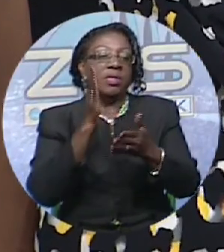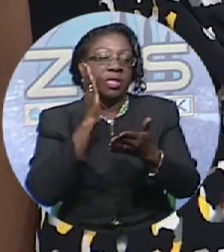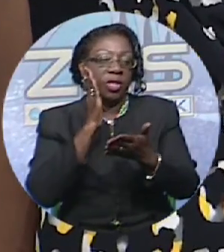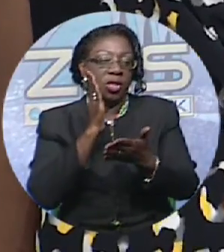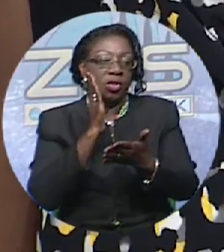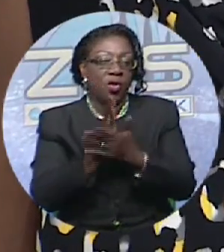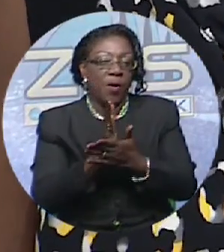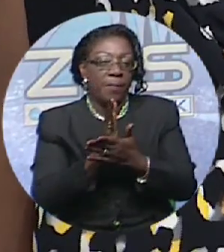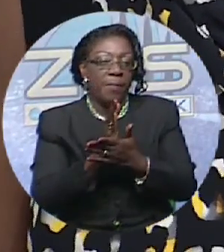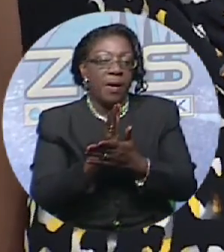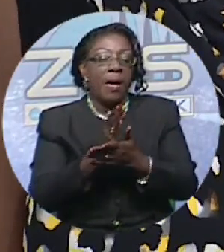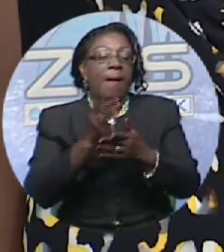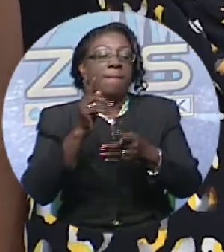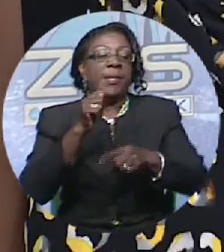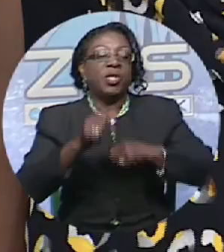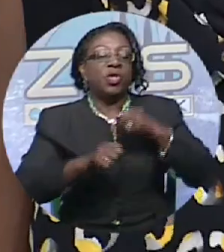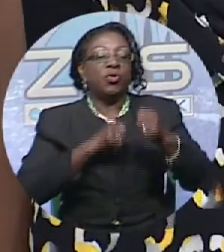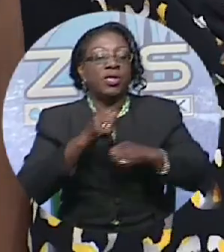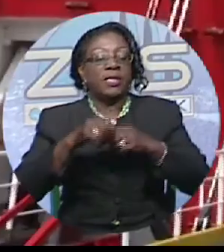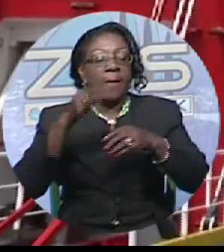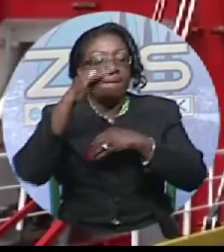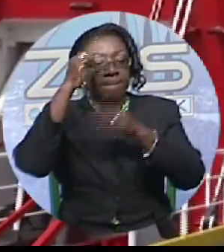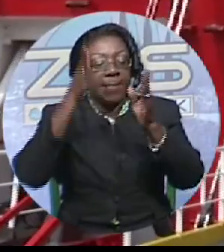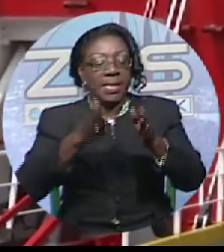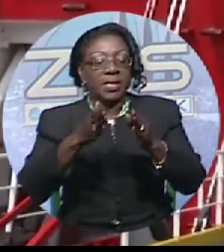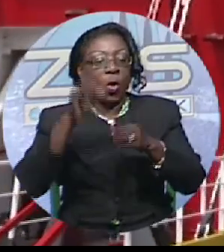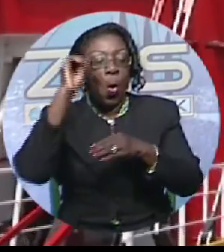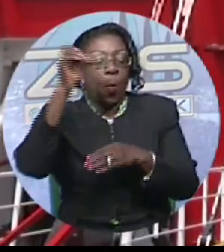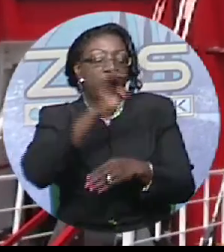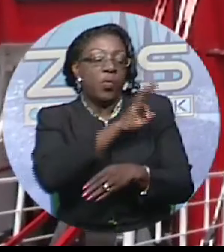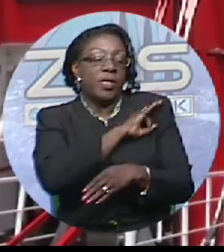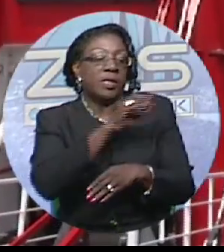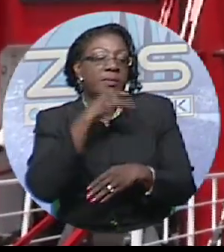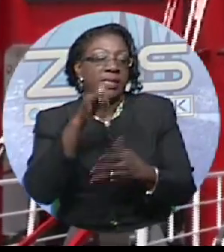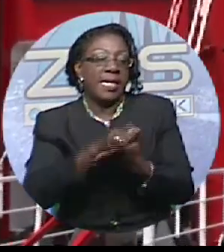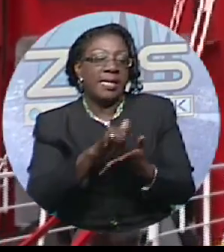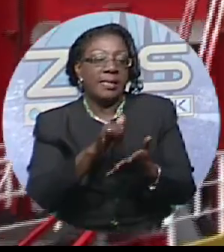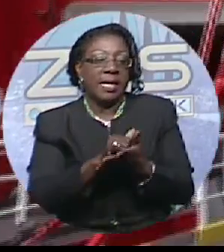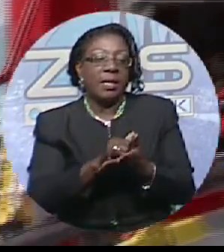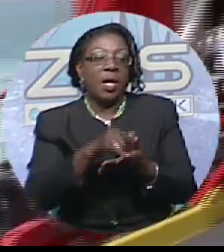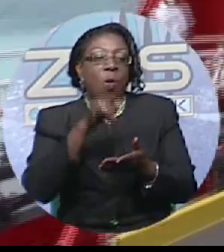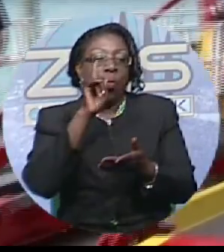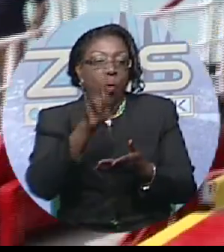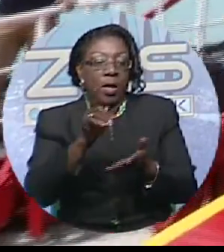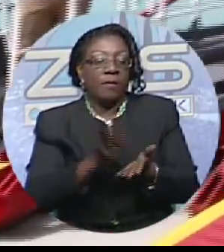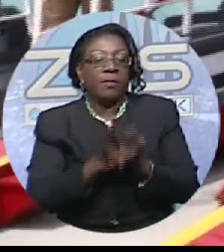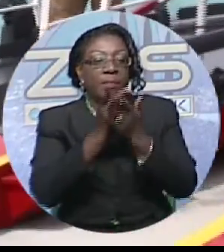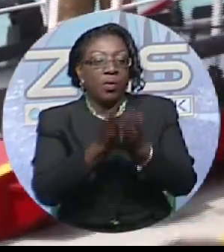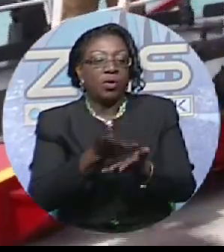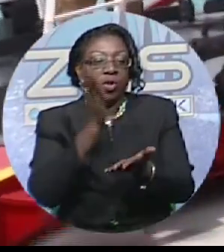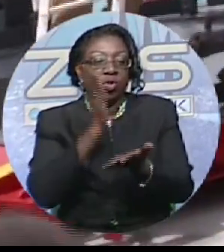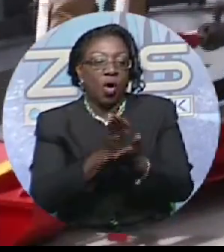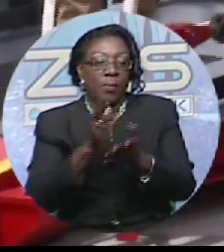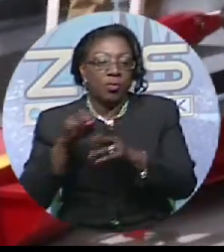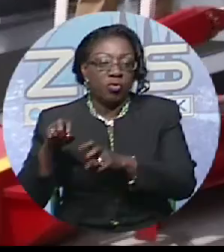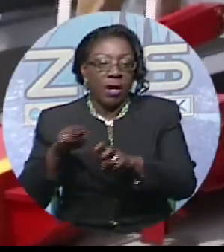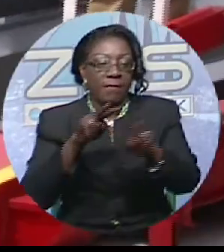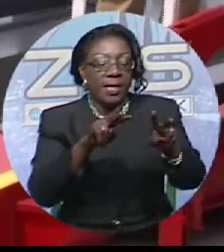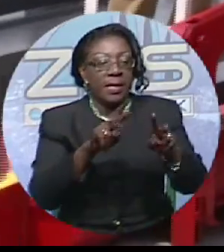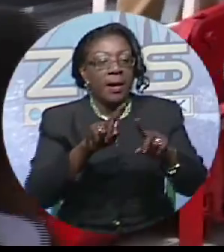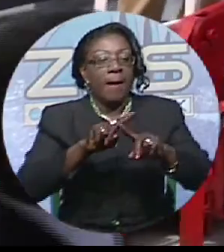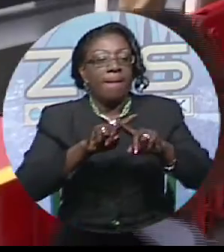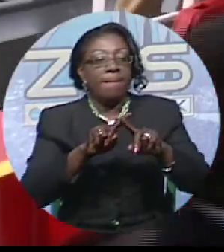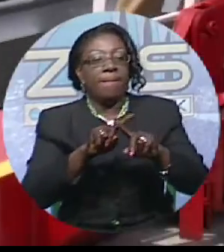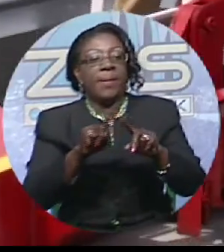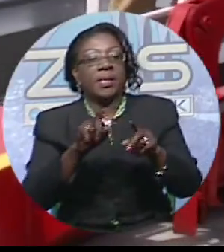is today clarifying the issue. He says while the service of one vessel was terminated, hotel officials plan to continue to use the